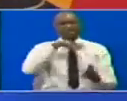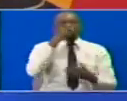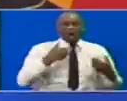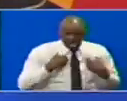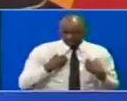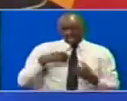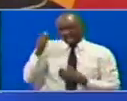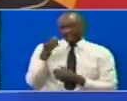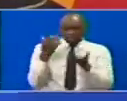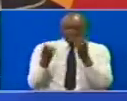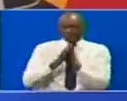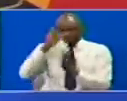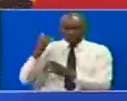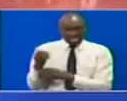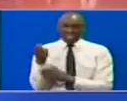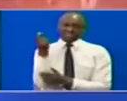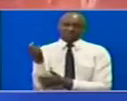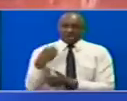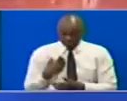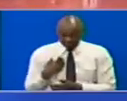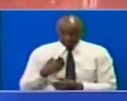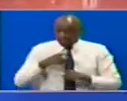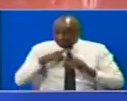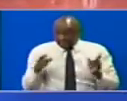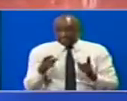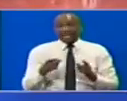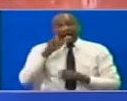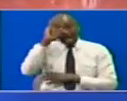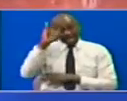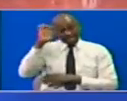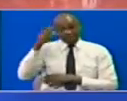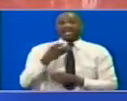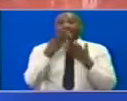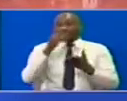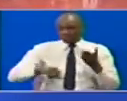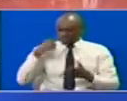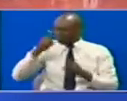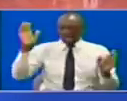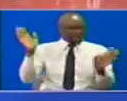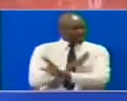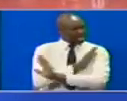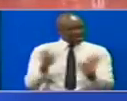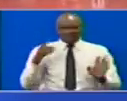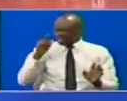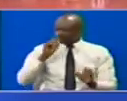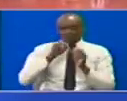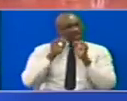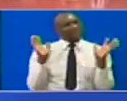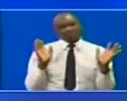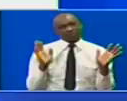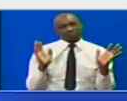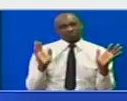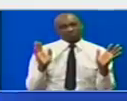more kits compared to Jubilee areas. But in a quick response, IEBC has condemned Jubilee's claim of bias in BVR kit